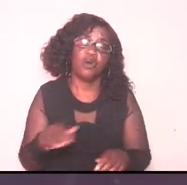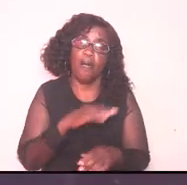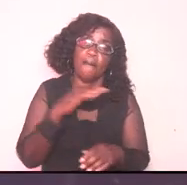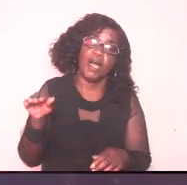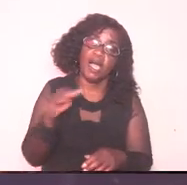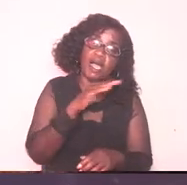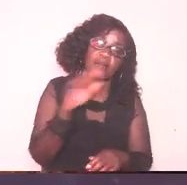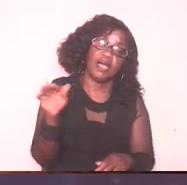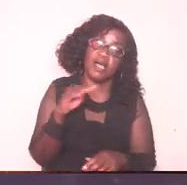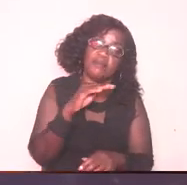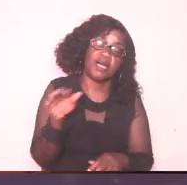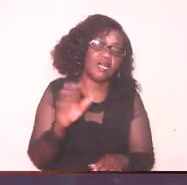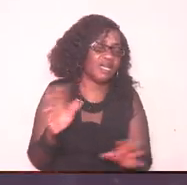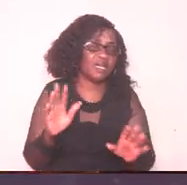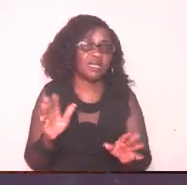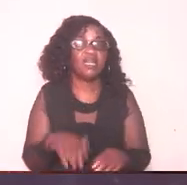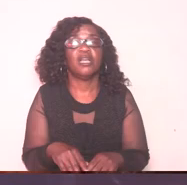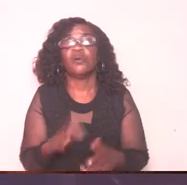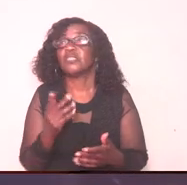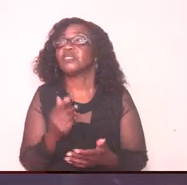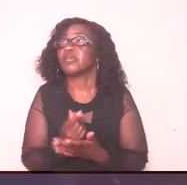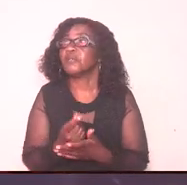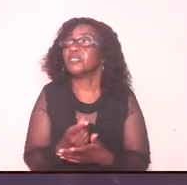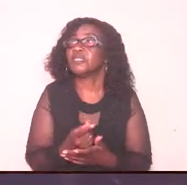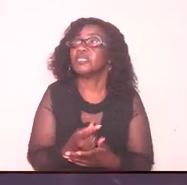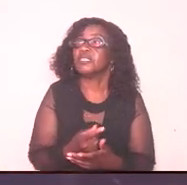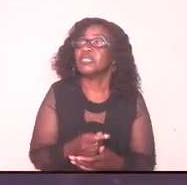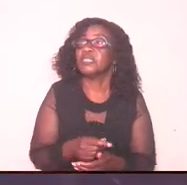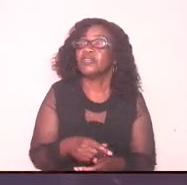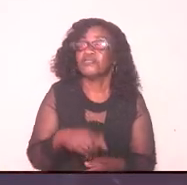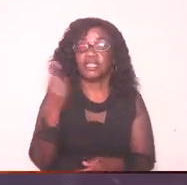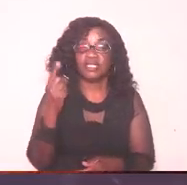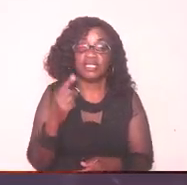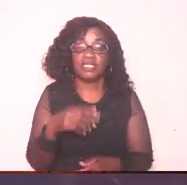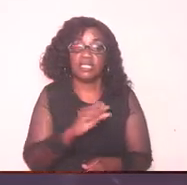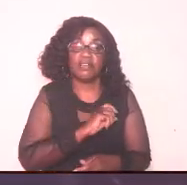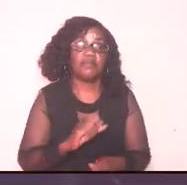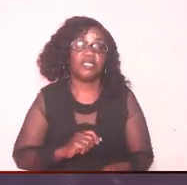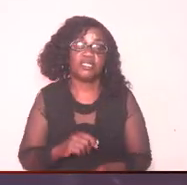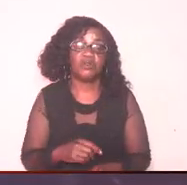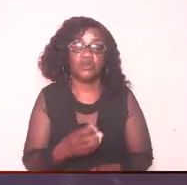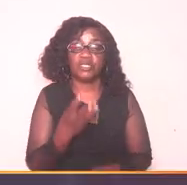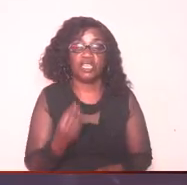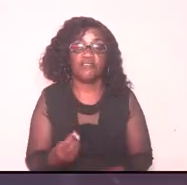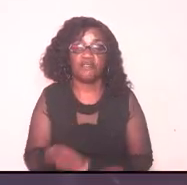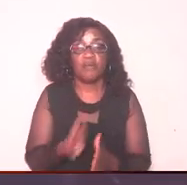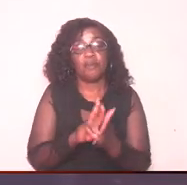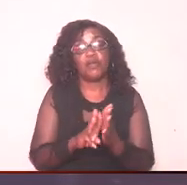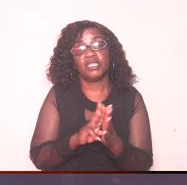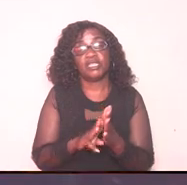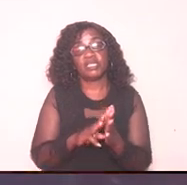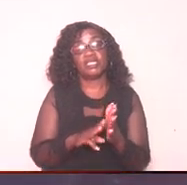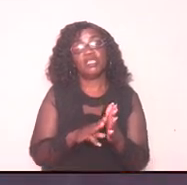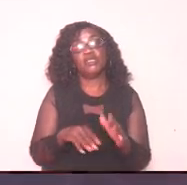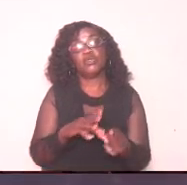just because there's a law, sex is going to stop happening. But what is going to happen on your side of the house is, first of all, government will not have comprehensive policies to